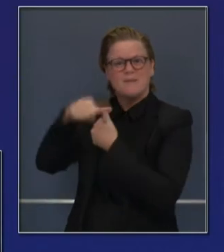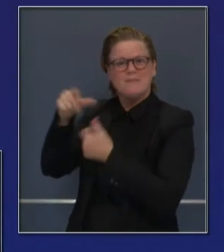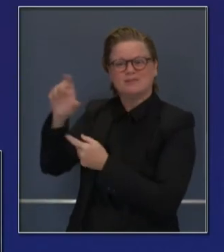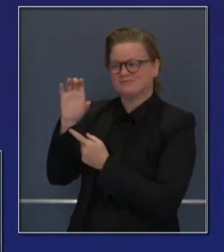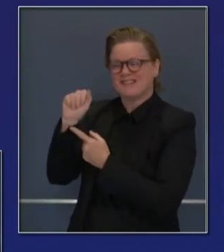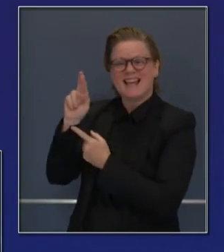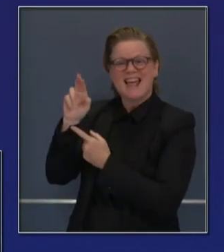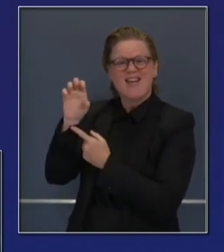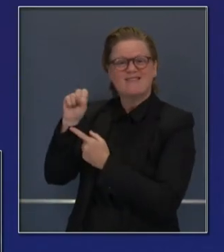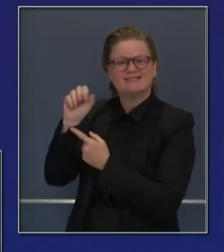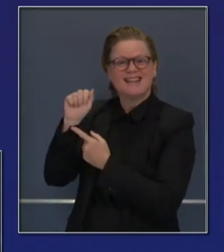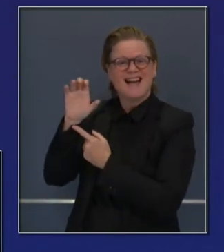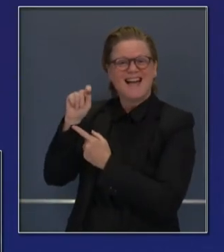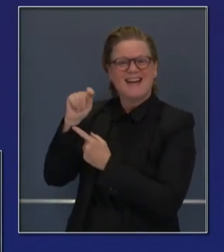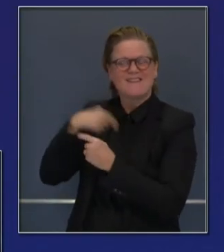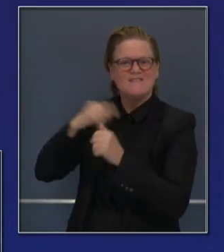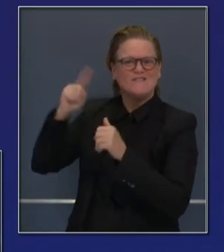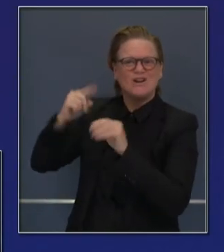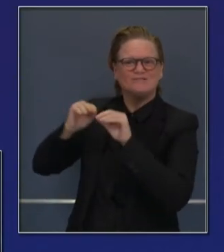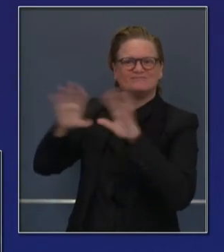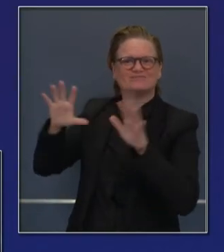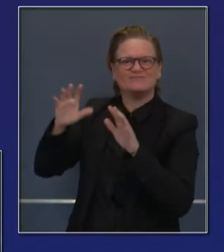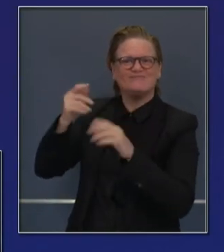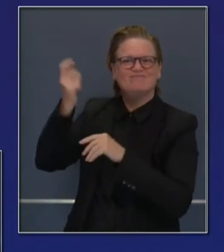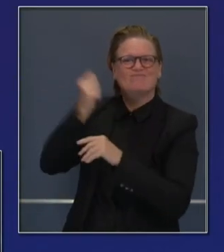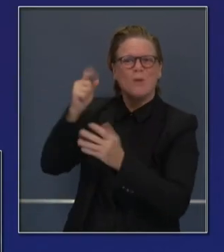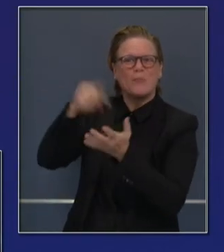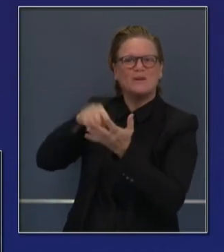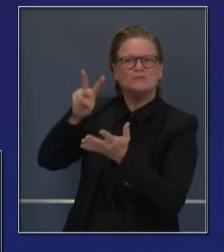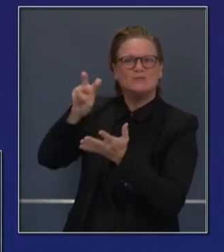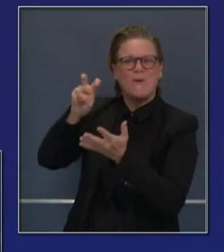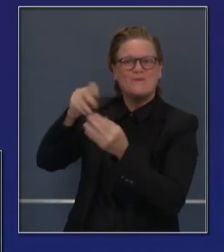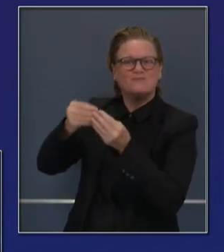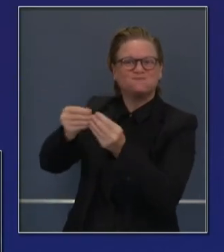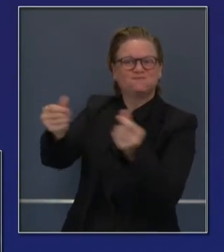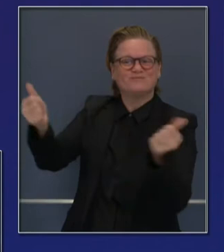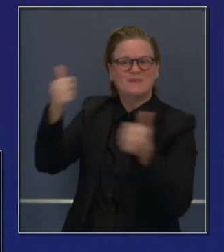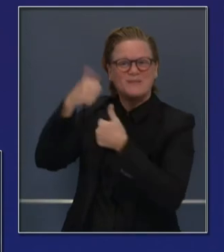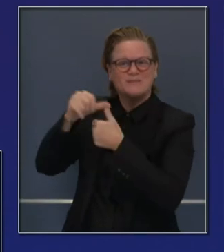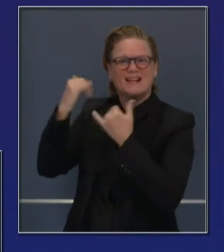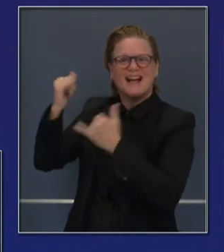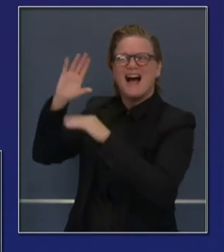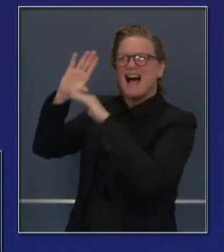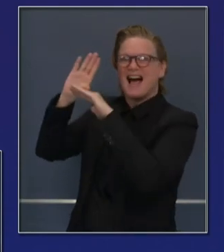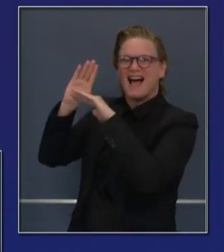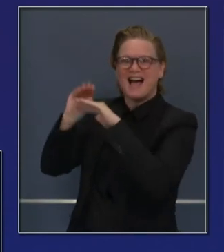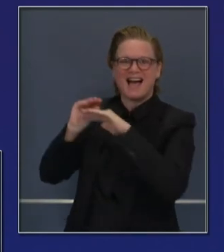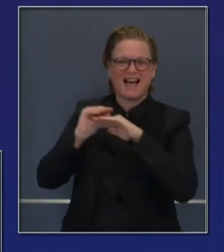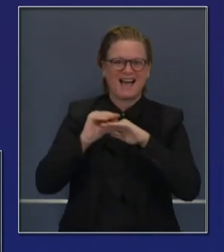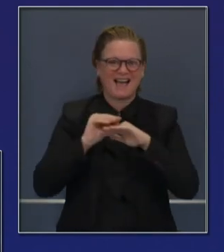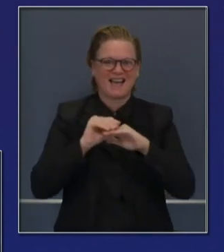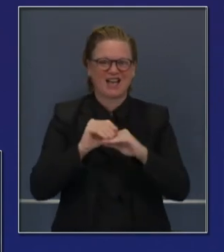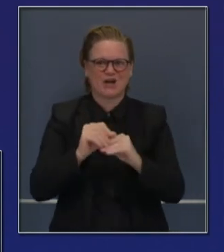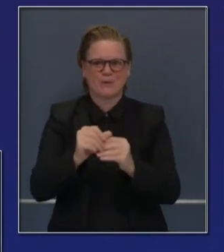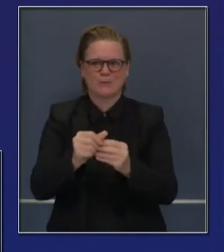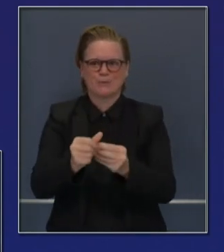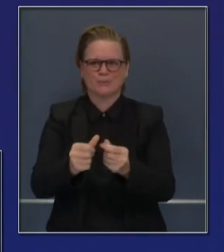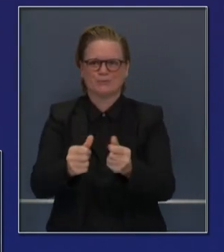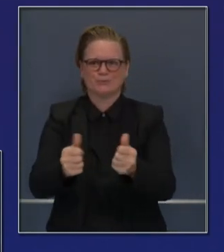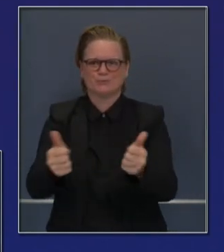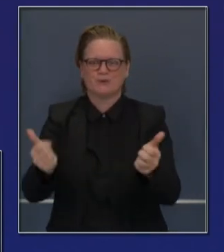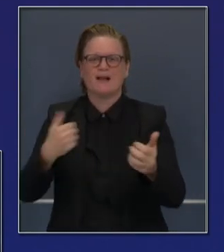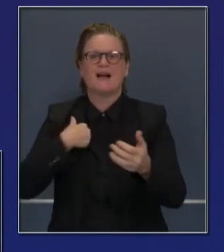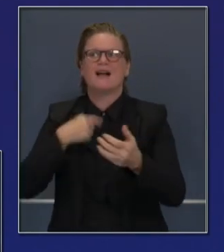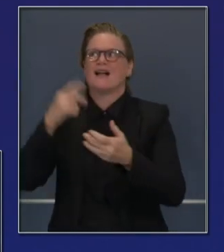spectrum drying up in terms of those reliefs, the individual relief checks, UI checks, PUA checks, all these other supports drying up.